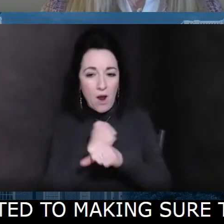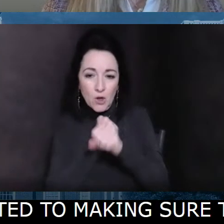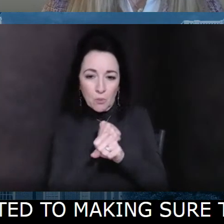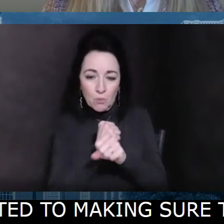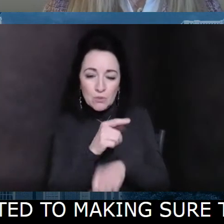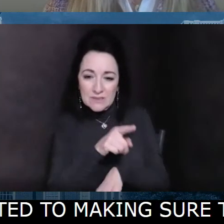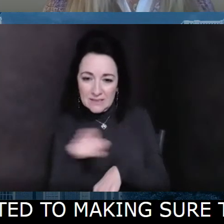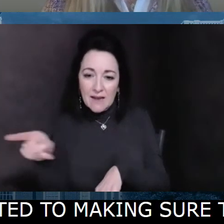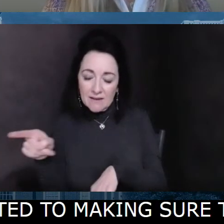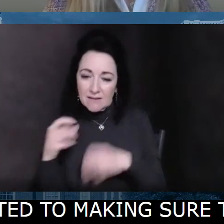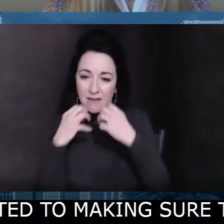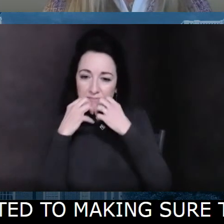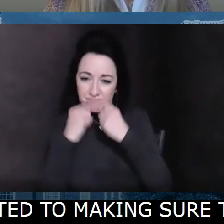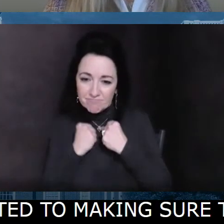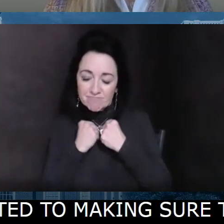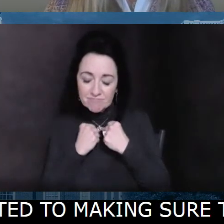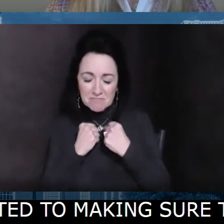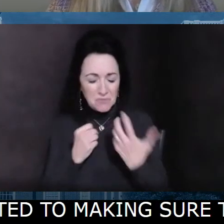as possible.